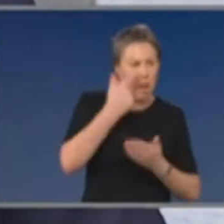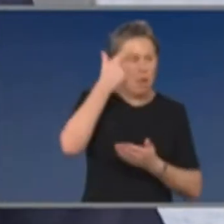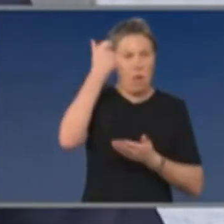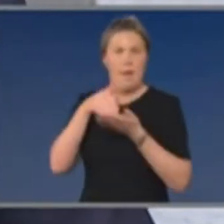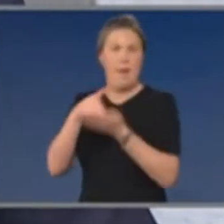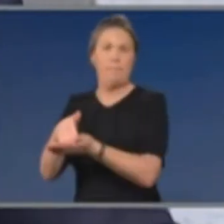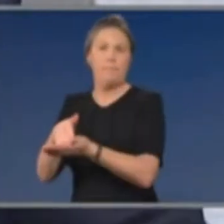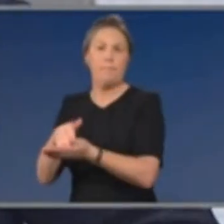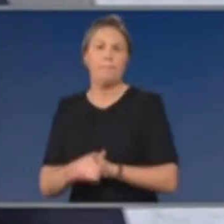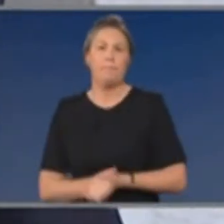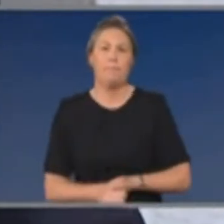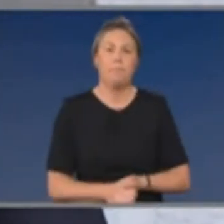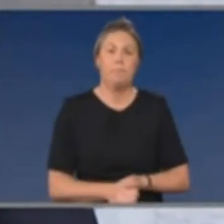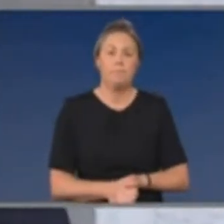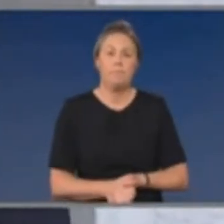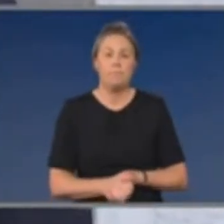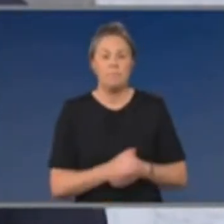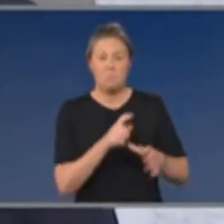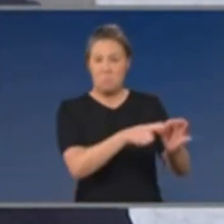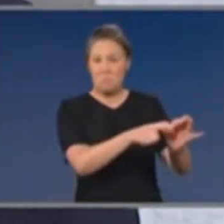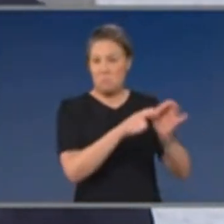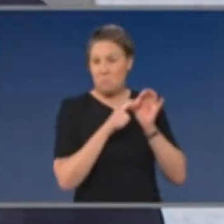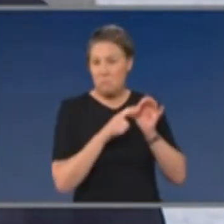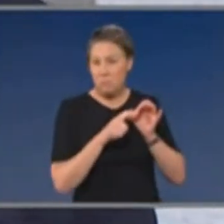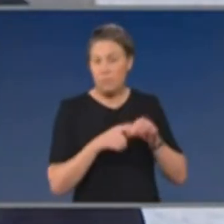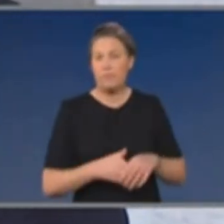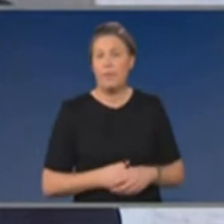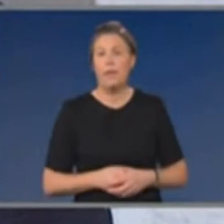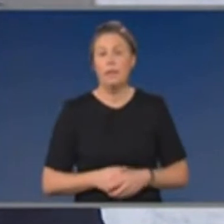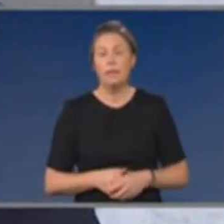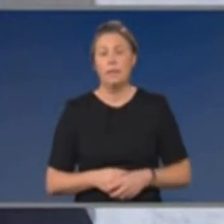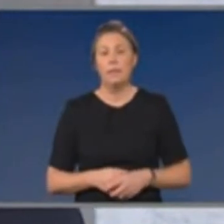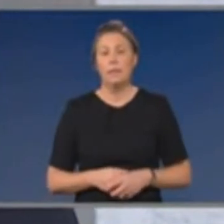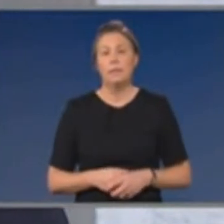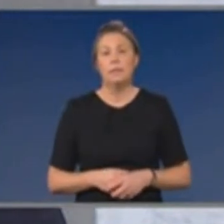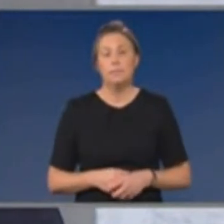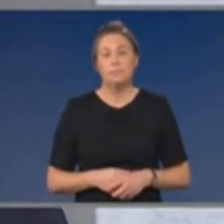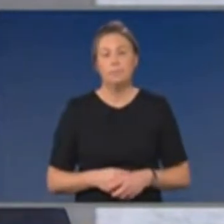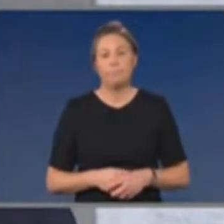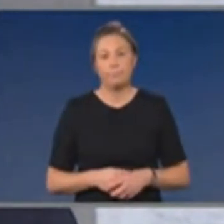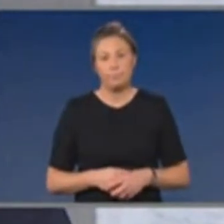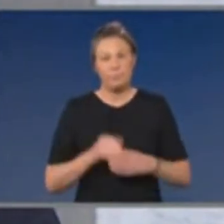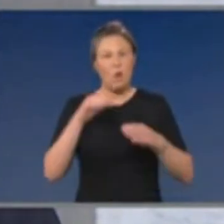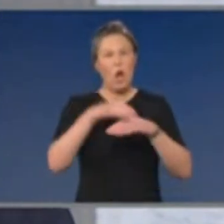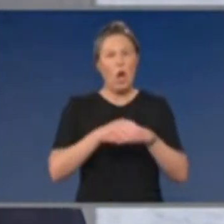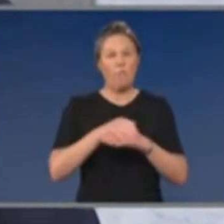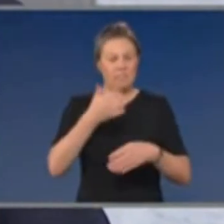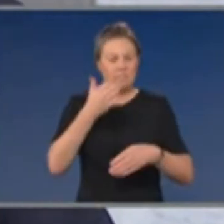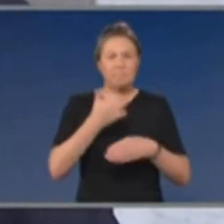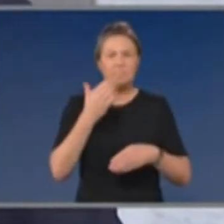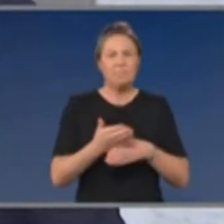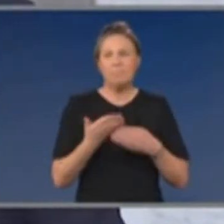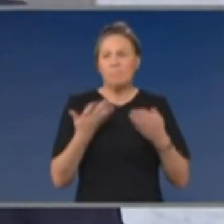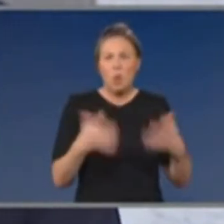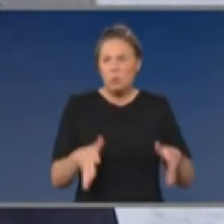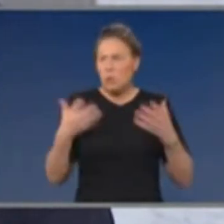solutions. Kath. You've said that the unemployment numbers or the employment numbers today give cause for